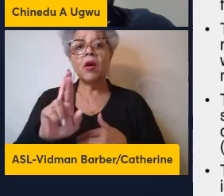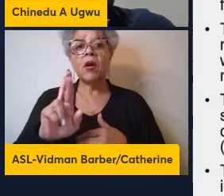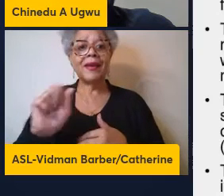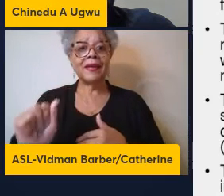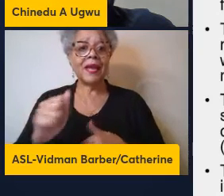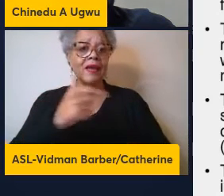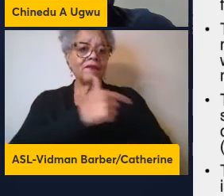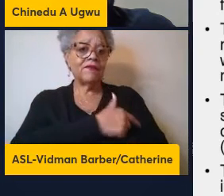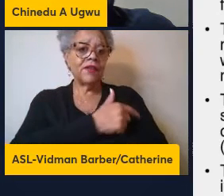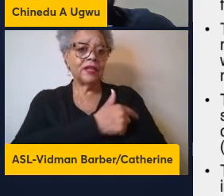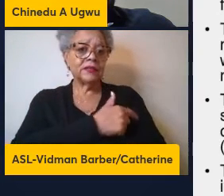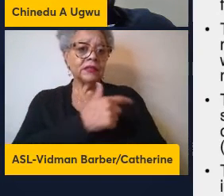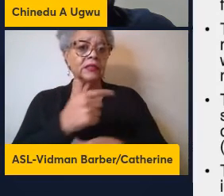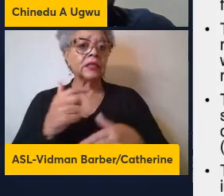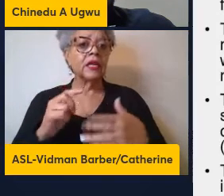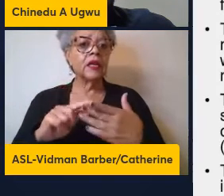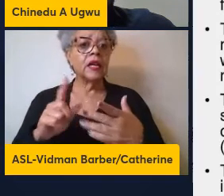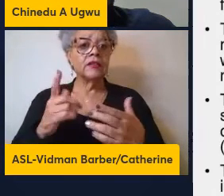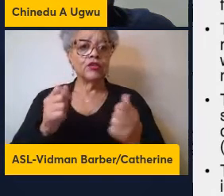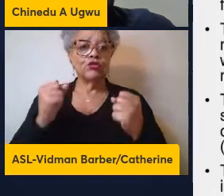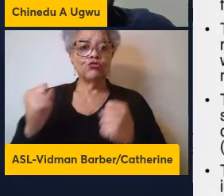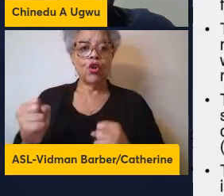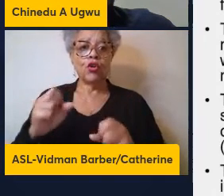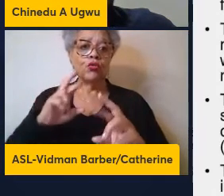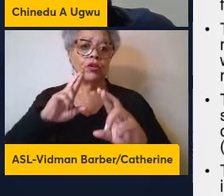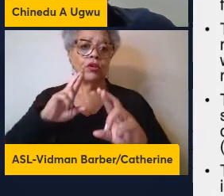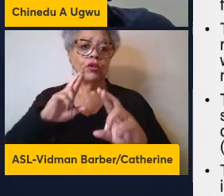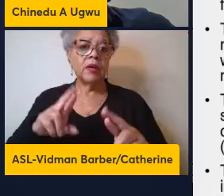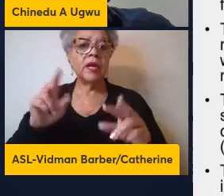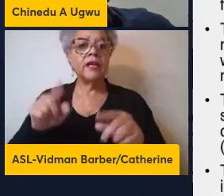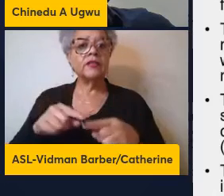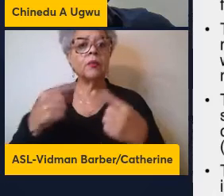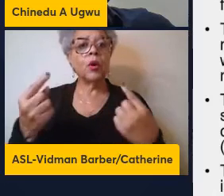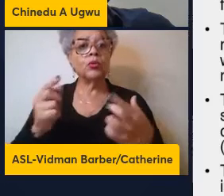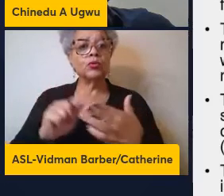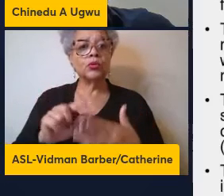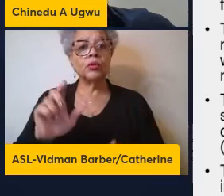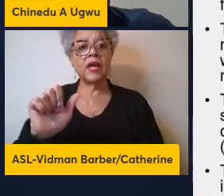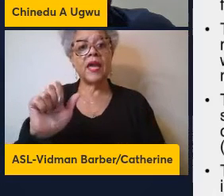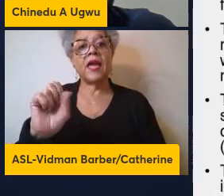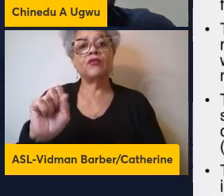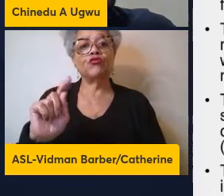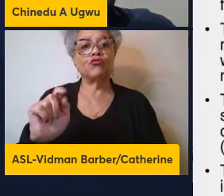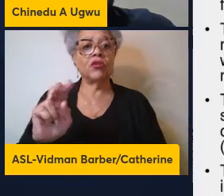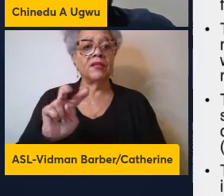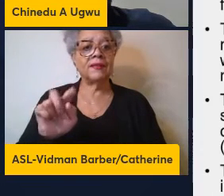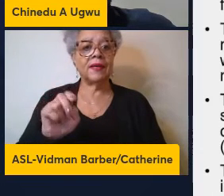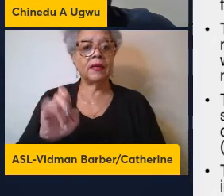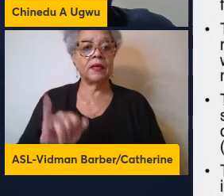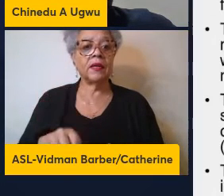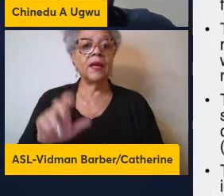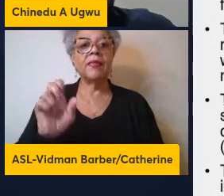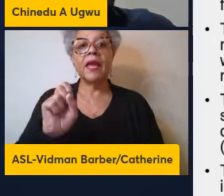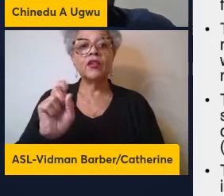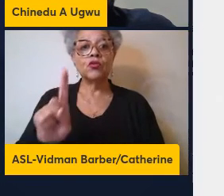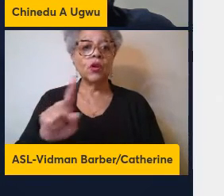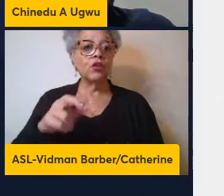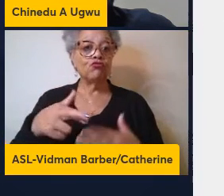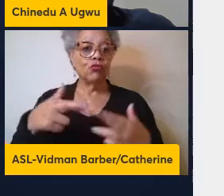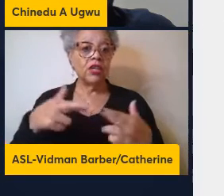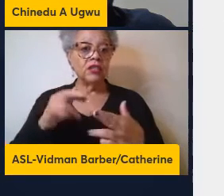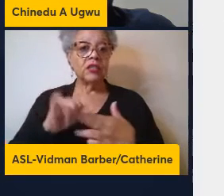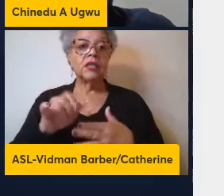antibody response compared to the vector-based vaccine, AstraZeneca. And the S1 region induced the strongest T-cell response compared to the other regions.